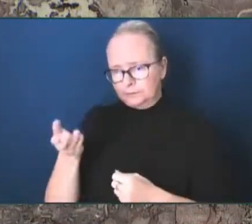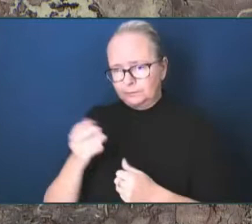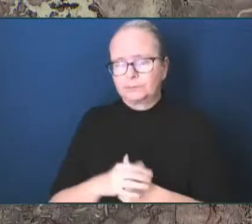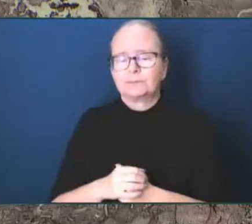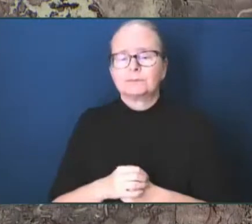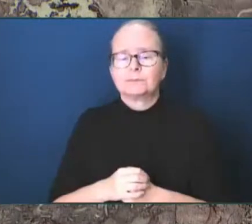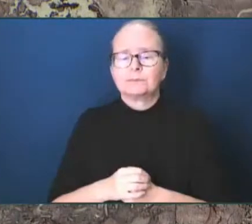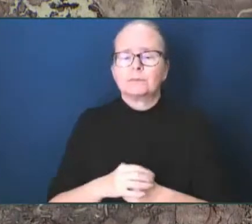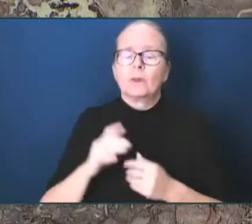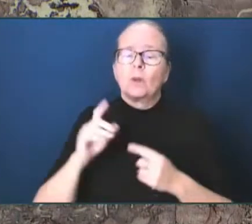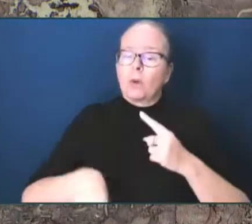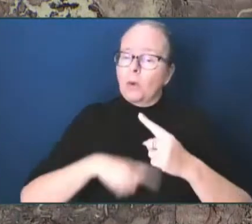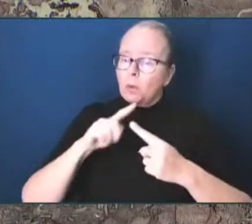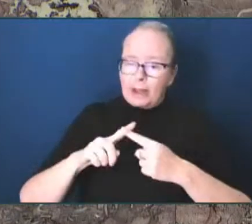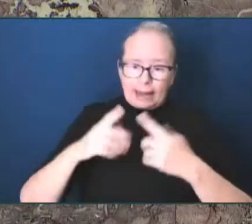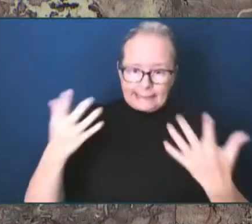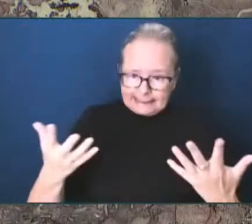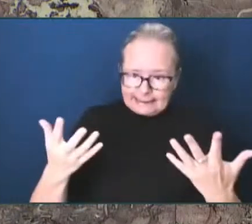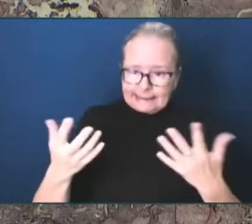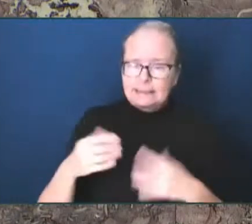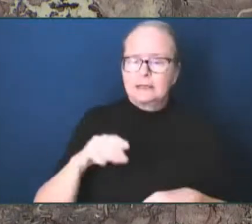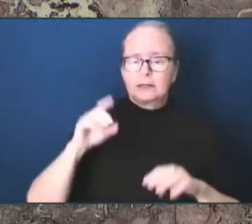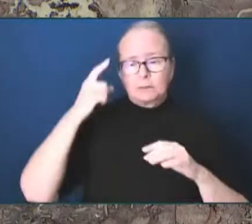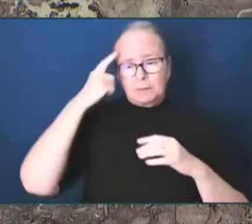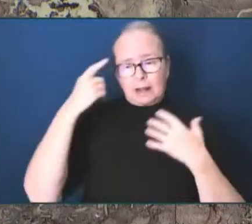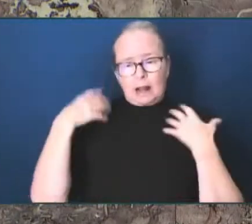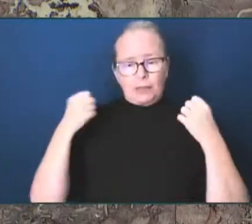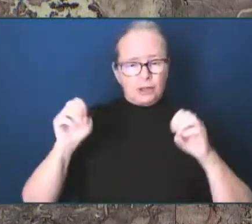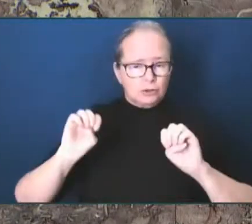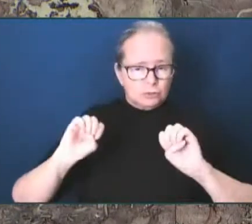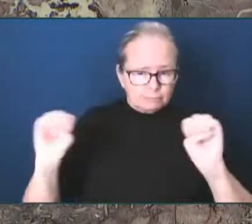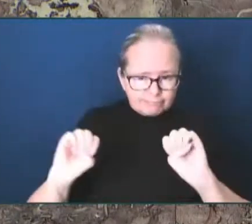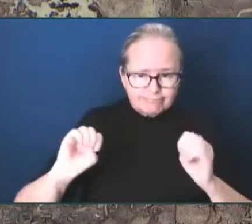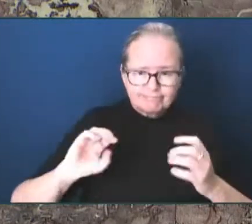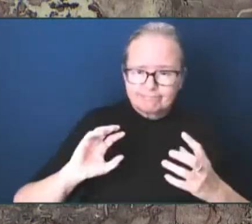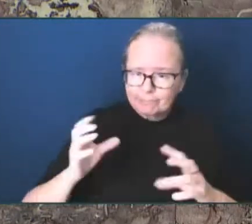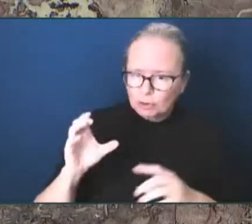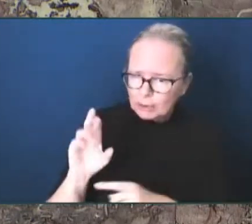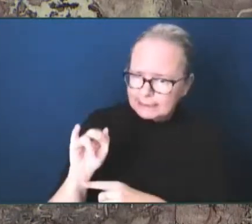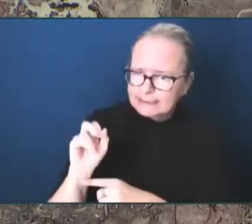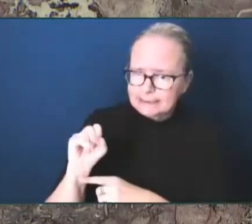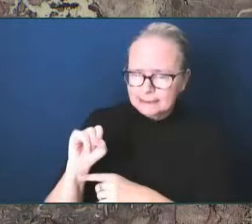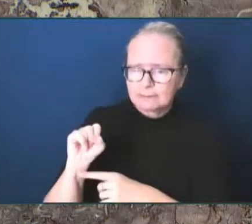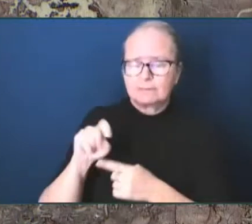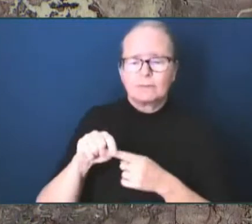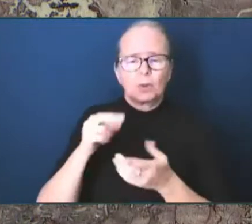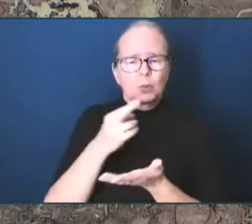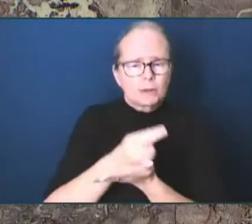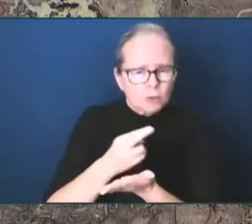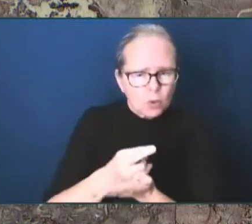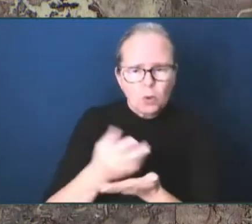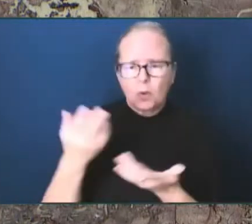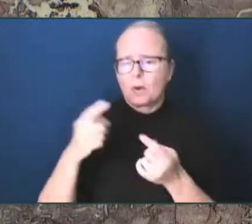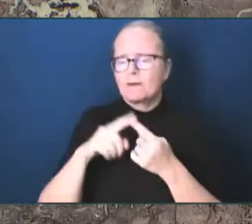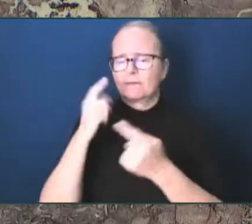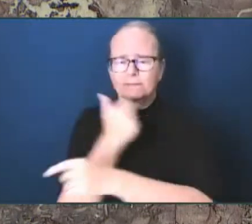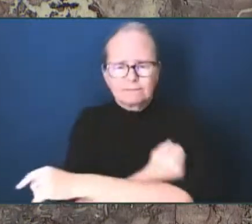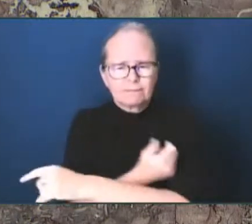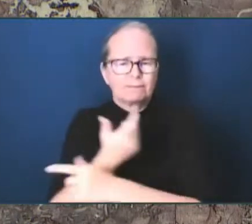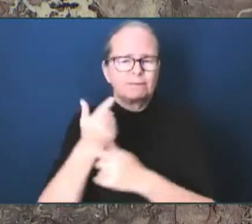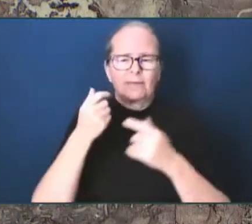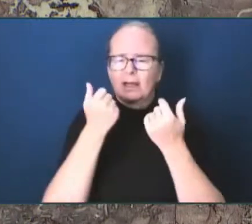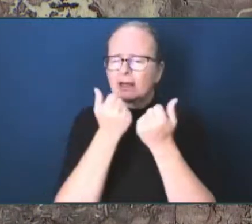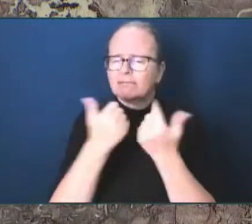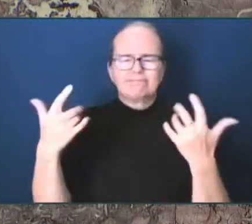challenges, we want them to be met with care and safety, and we want our communities to be safe as well.